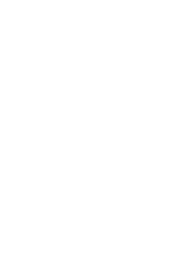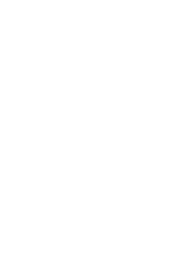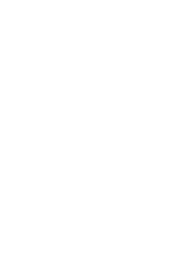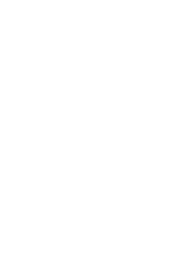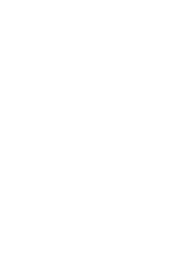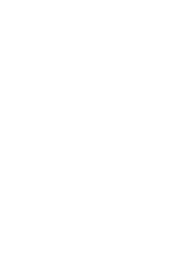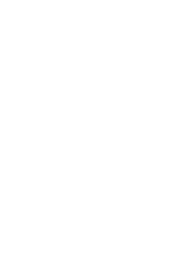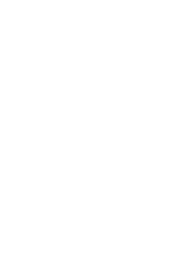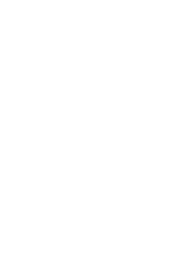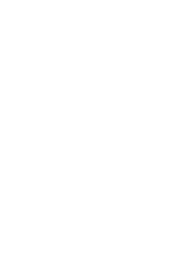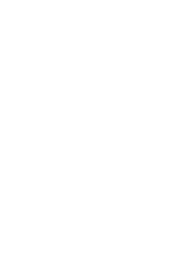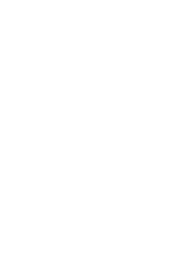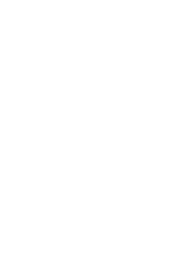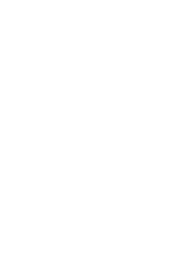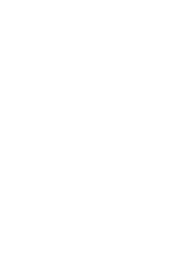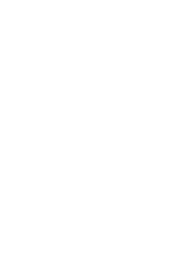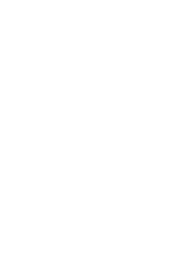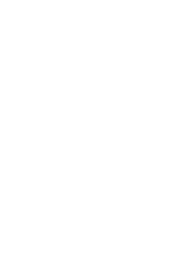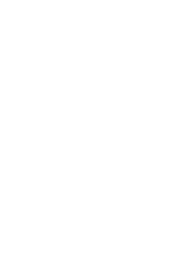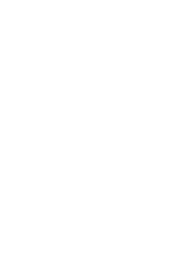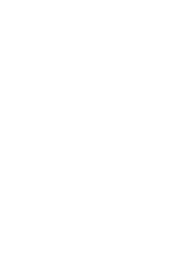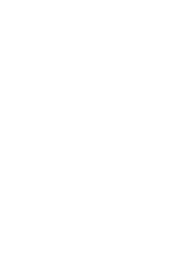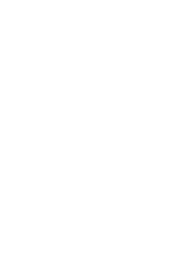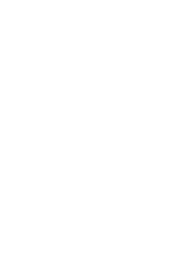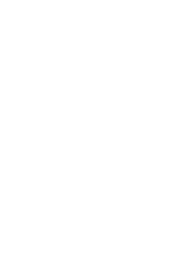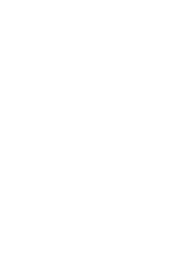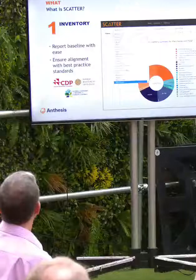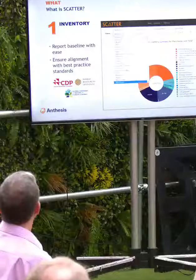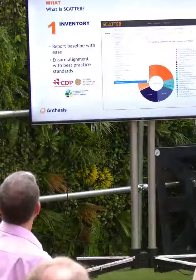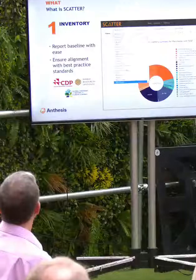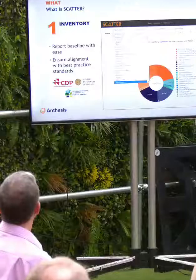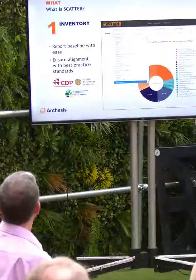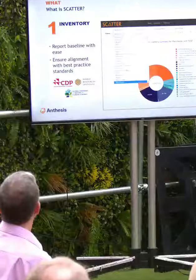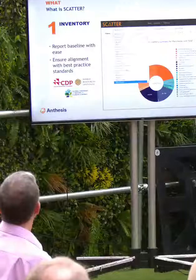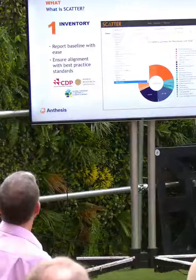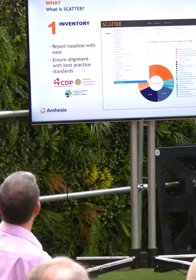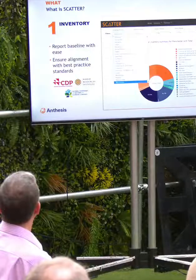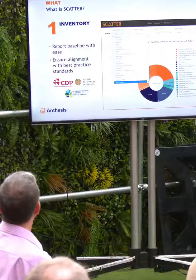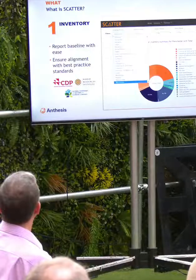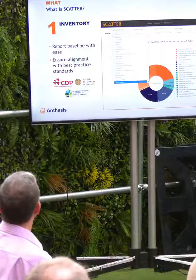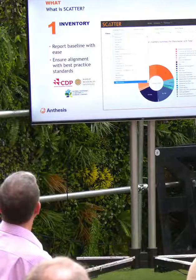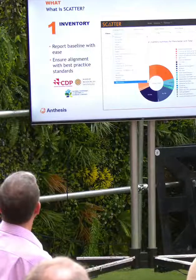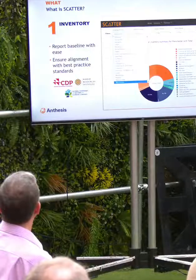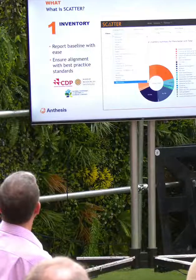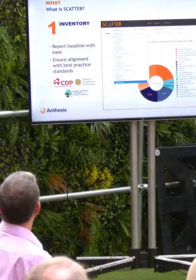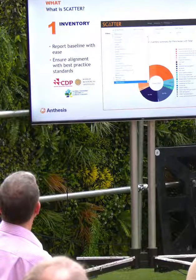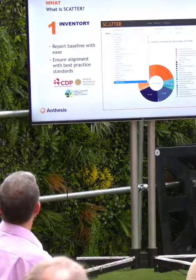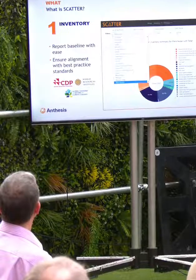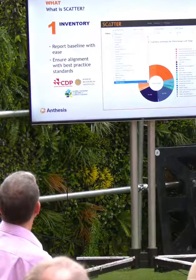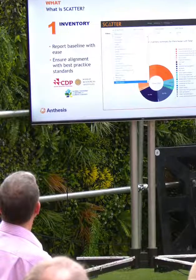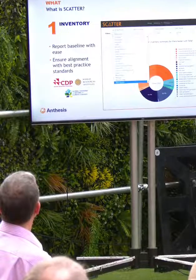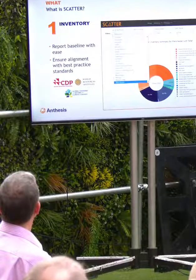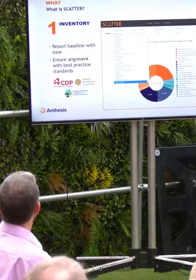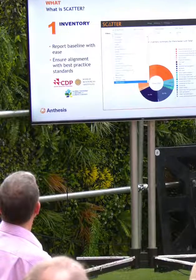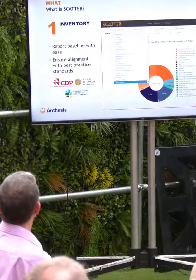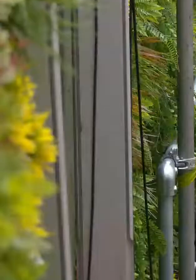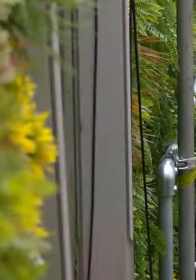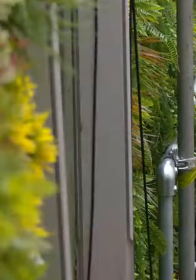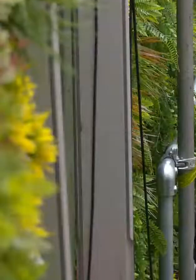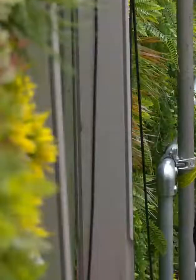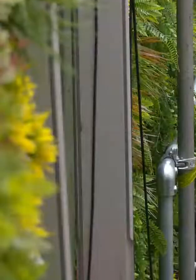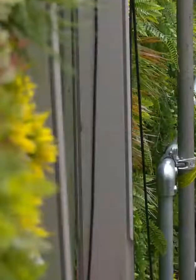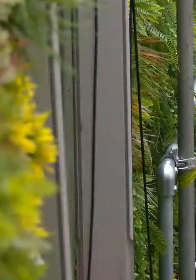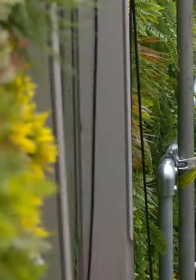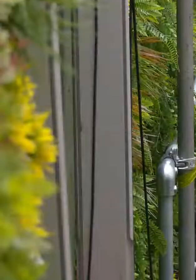Mayors. Our tool just at one click, you select your drop down and it spits out an inventory that's aligned with some of the world's